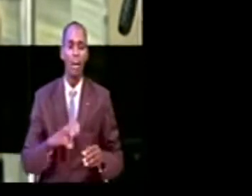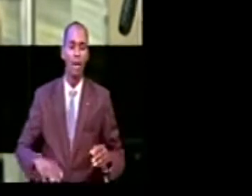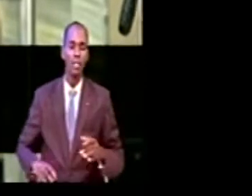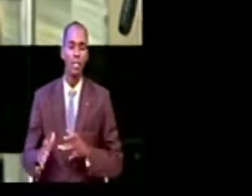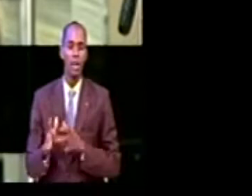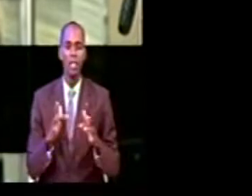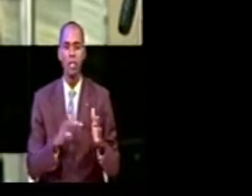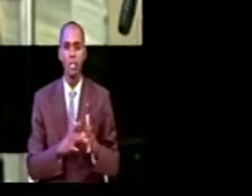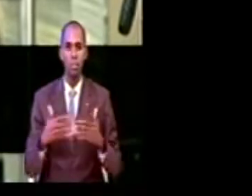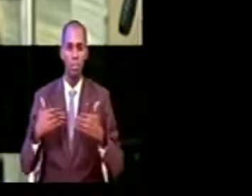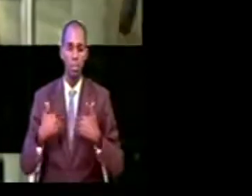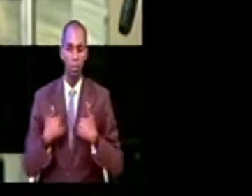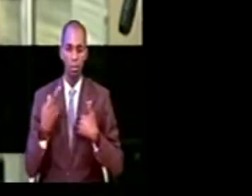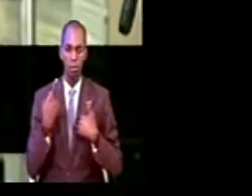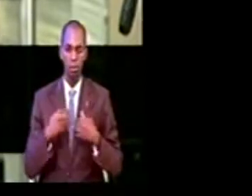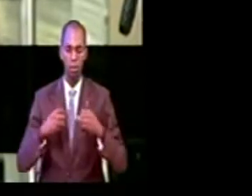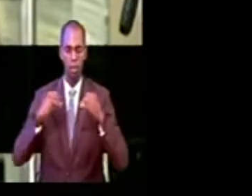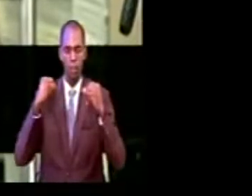i trust